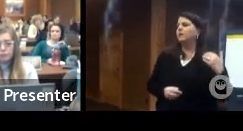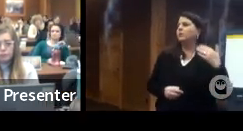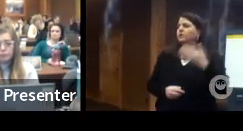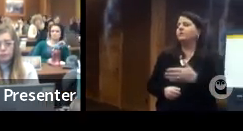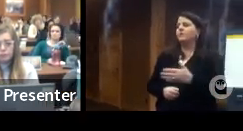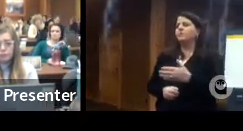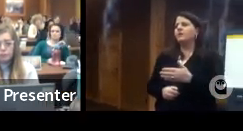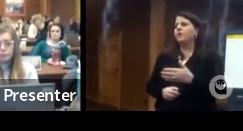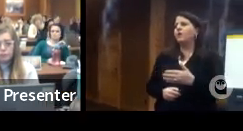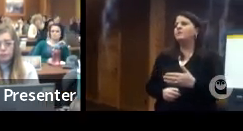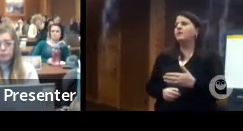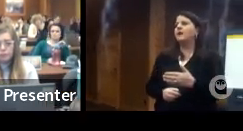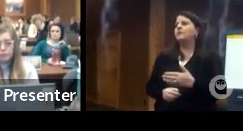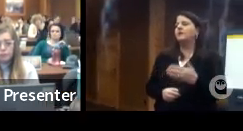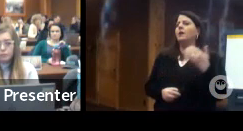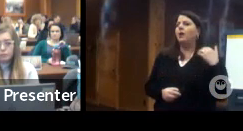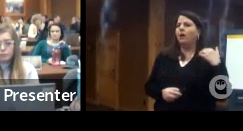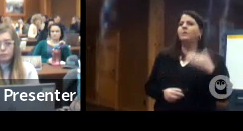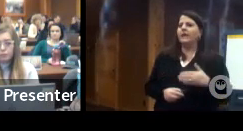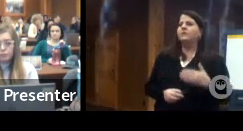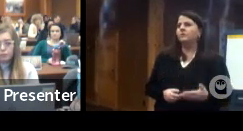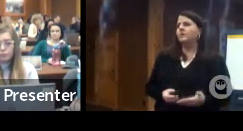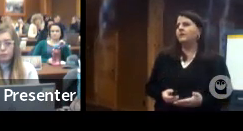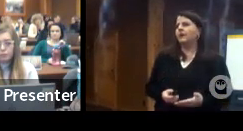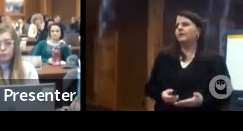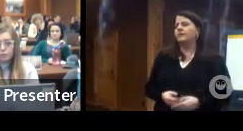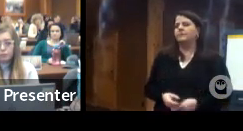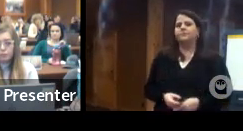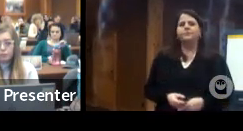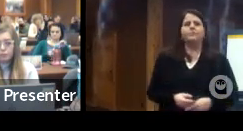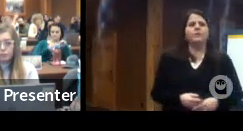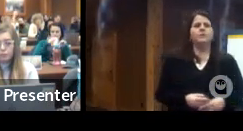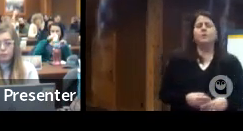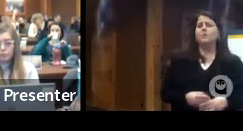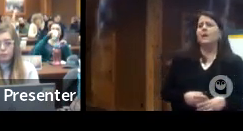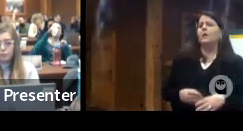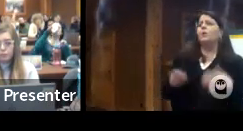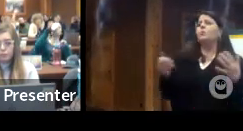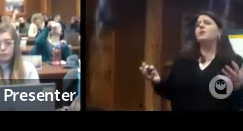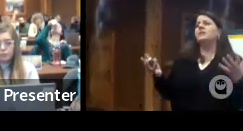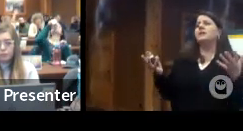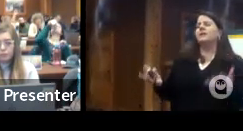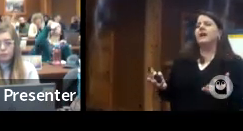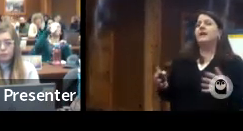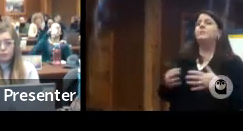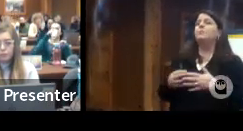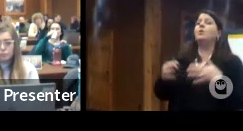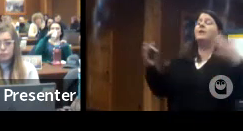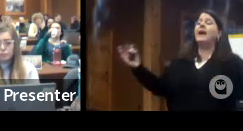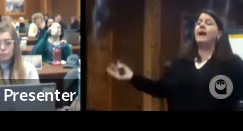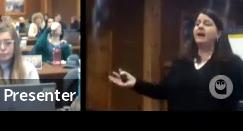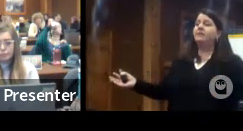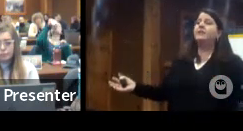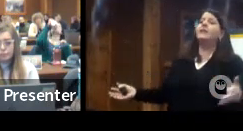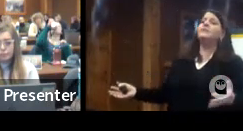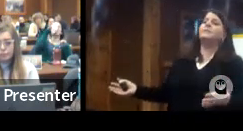state. You know, close to 50% of our homicides are related to domestic violence. So we're wanting that. And the more